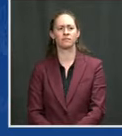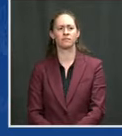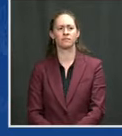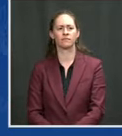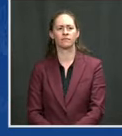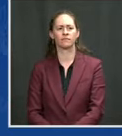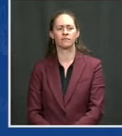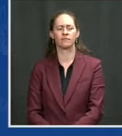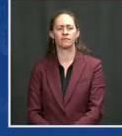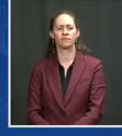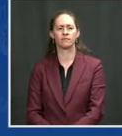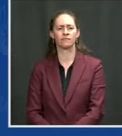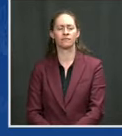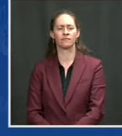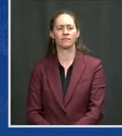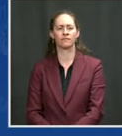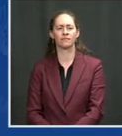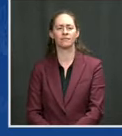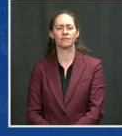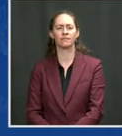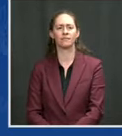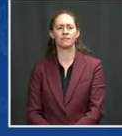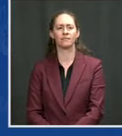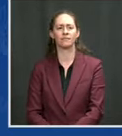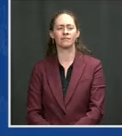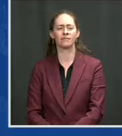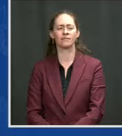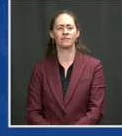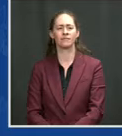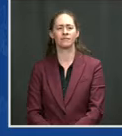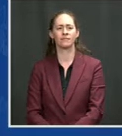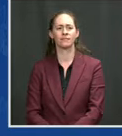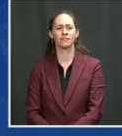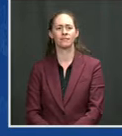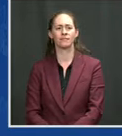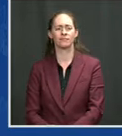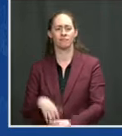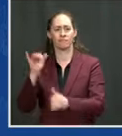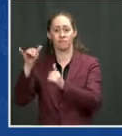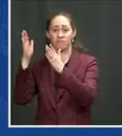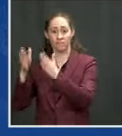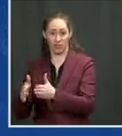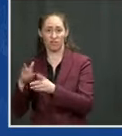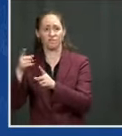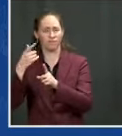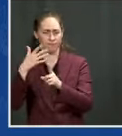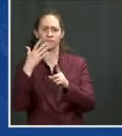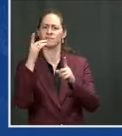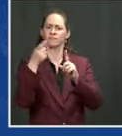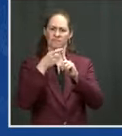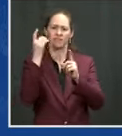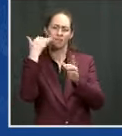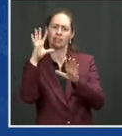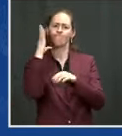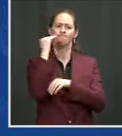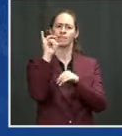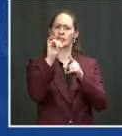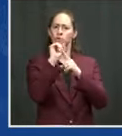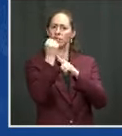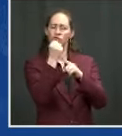community where she was well-known, knocked door to door. And we saw some of the highest rates of uptake on the first days above